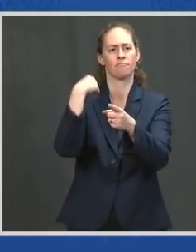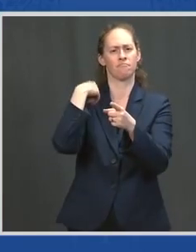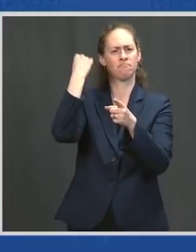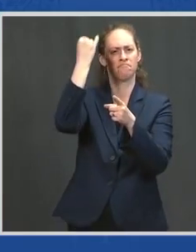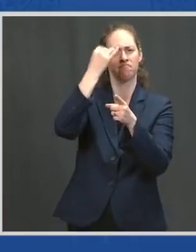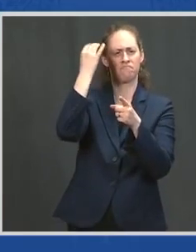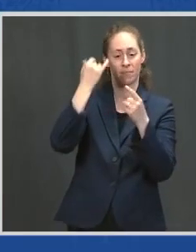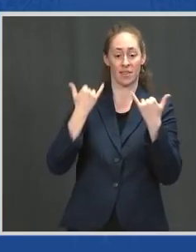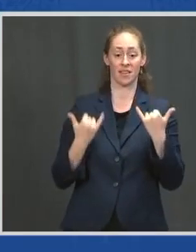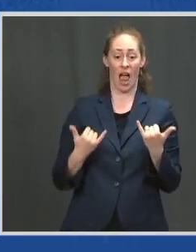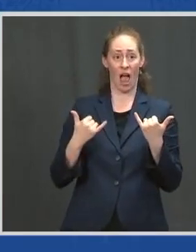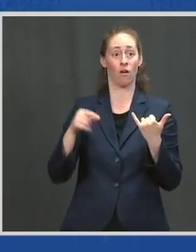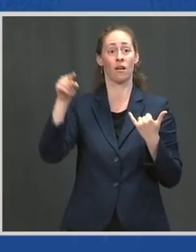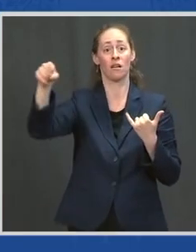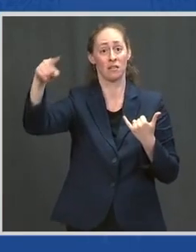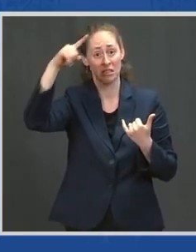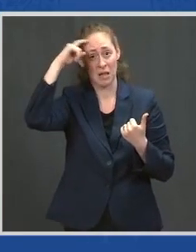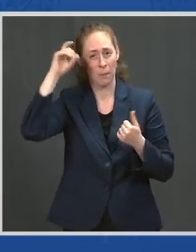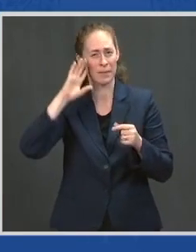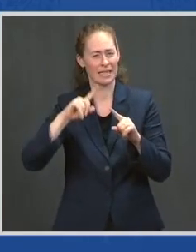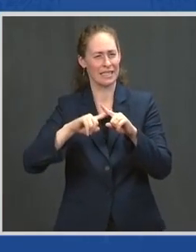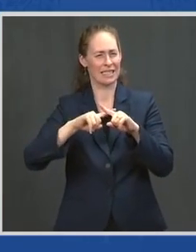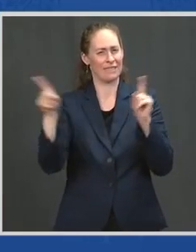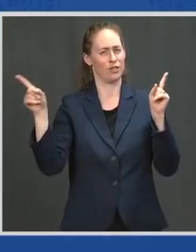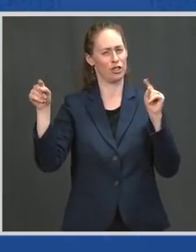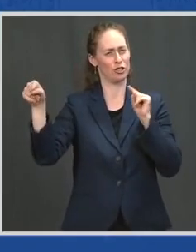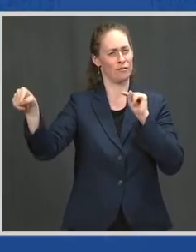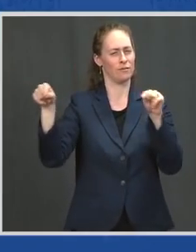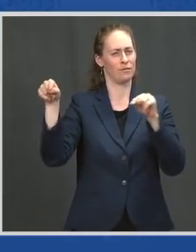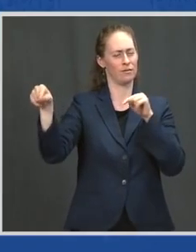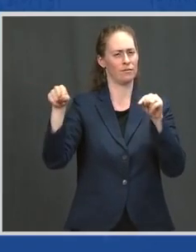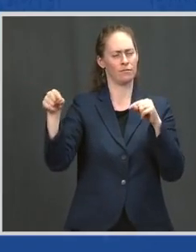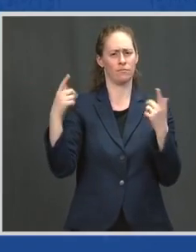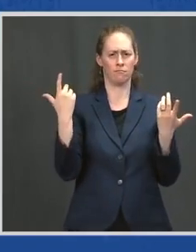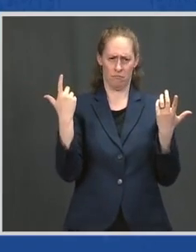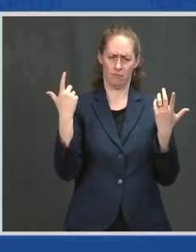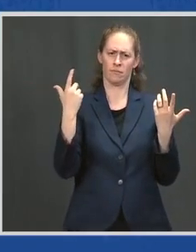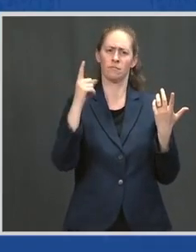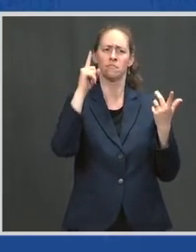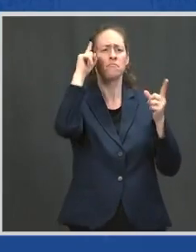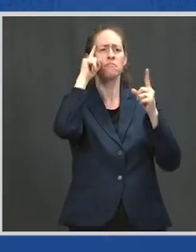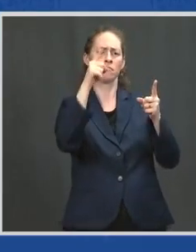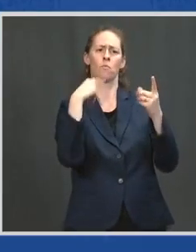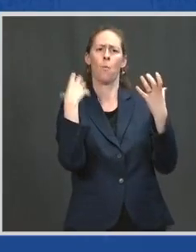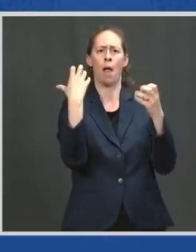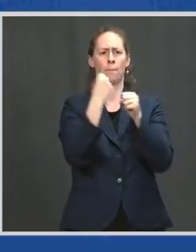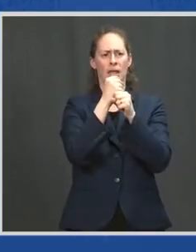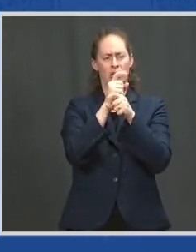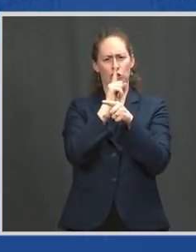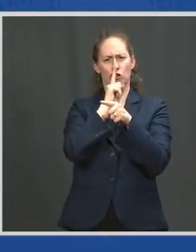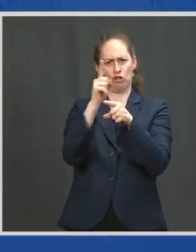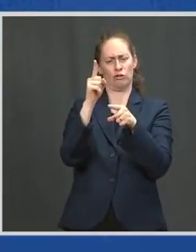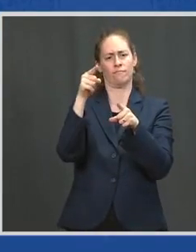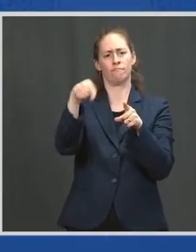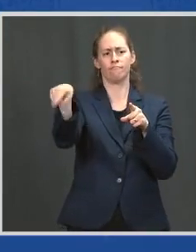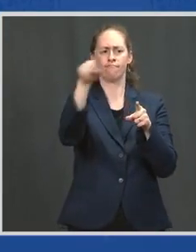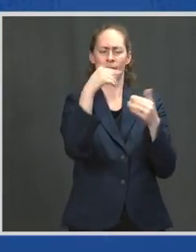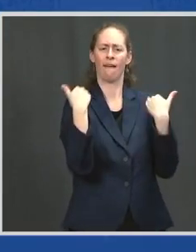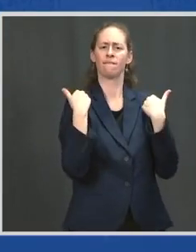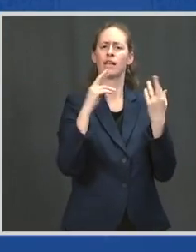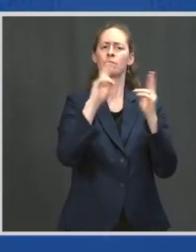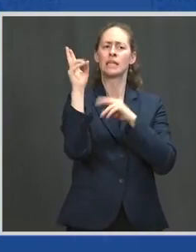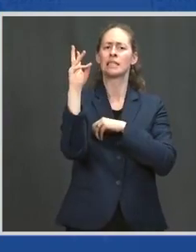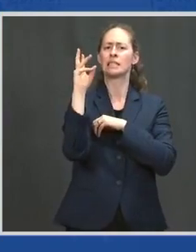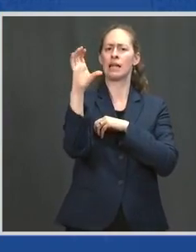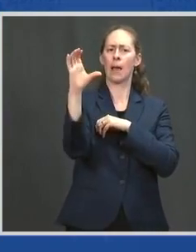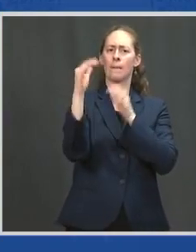know, I've worked very hard to make sure we have over 600 million doses of vaccine. We're going to continue